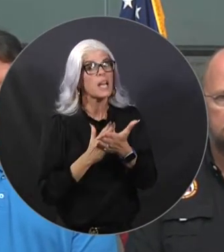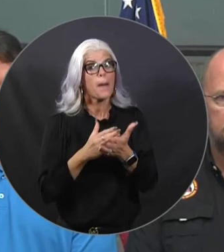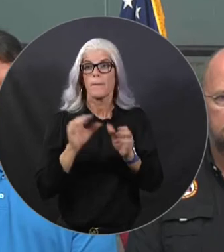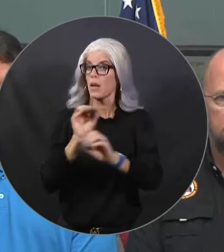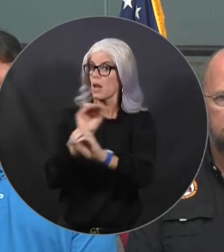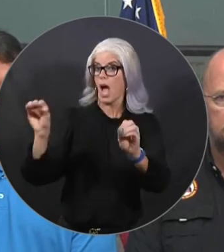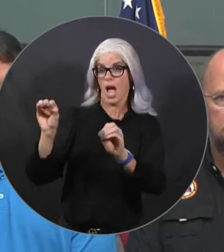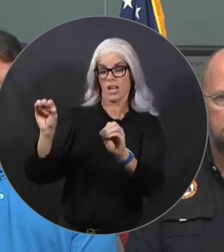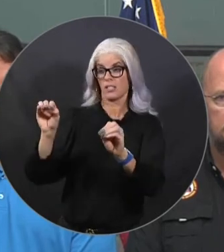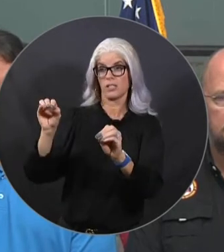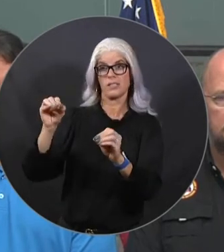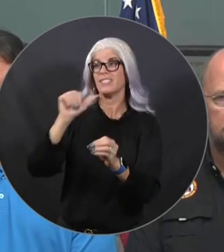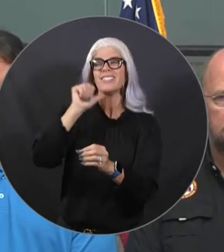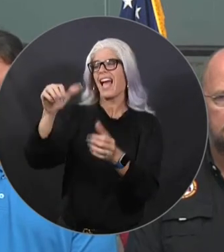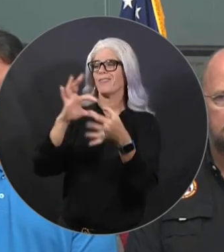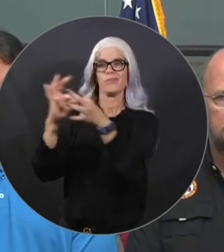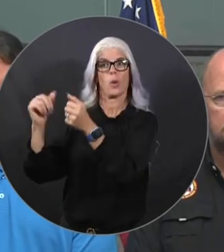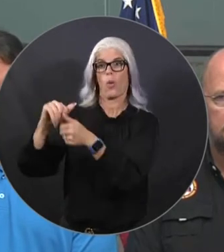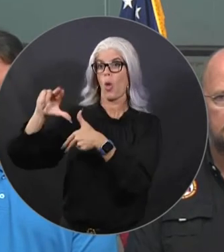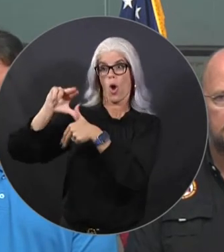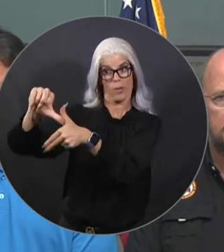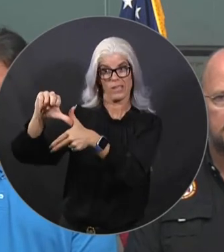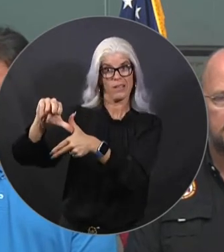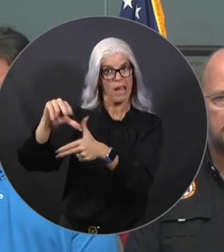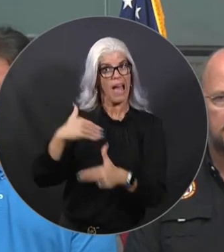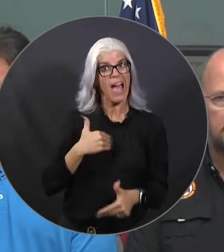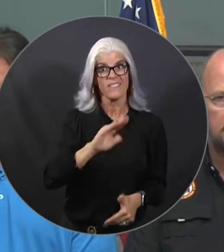as well. I mean, for example, in Charlotte County, they